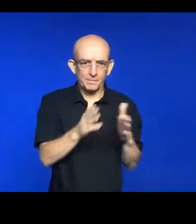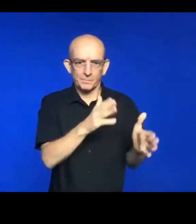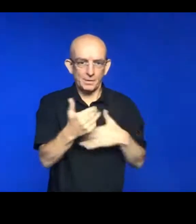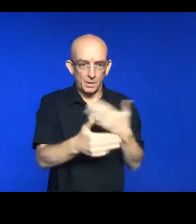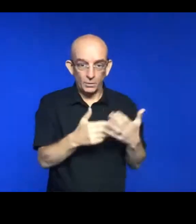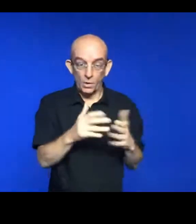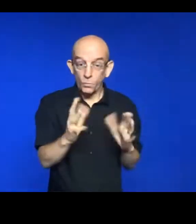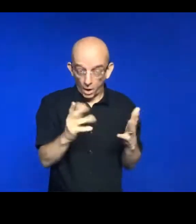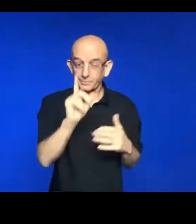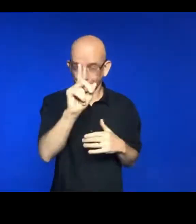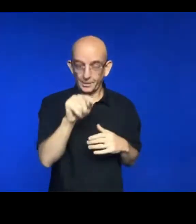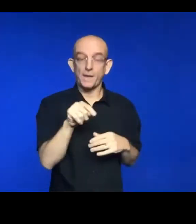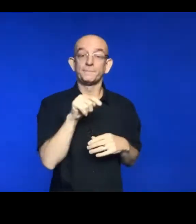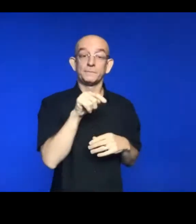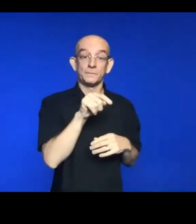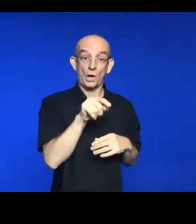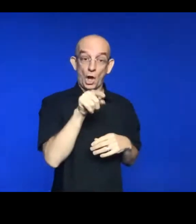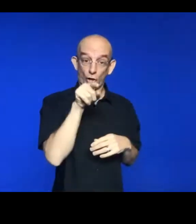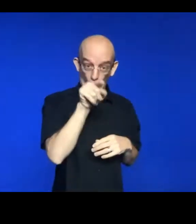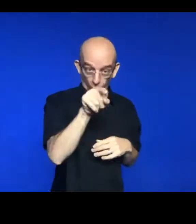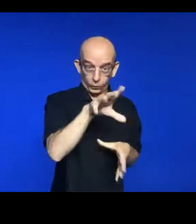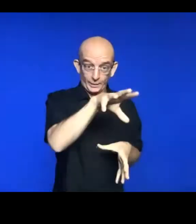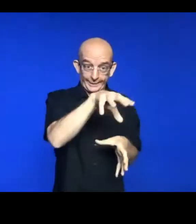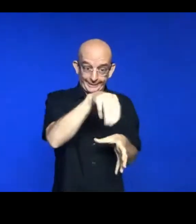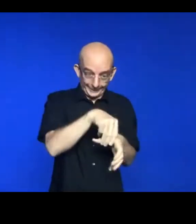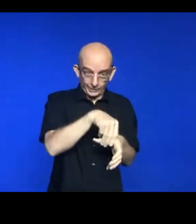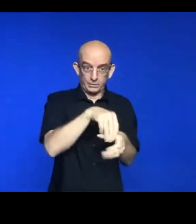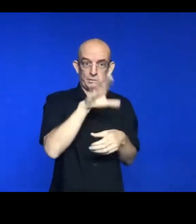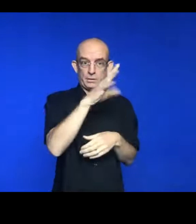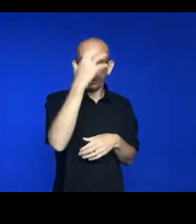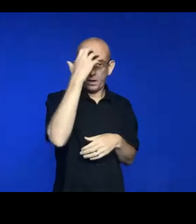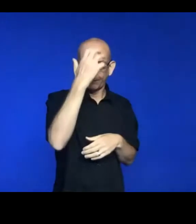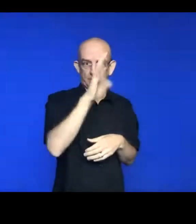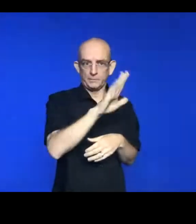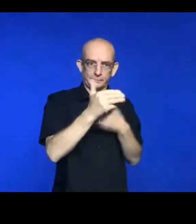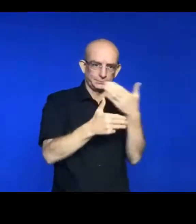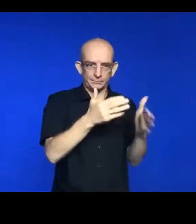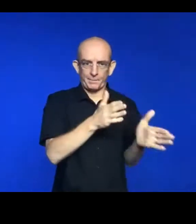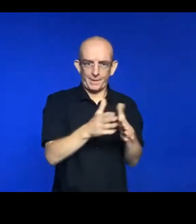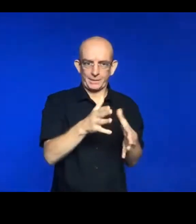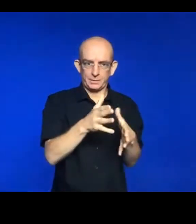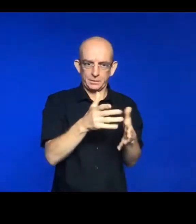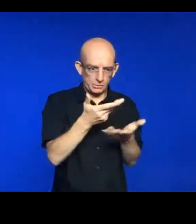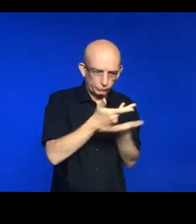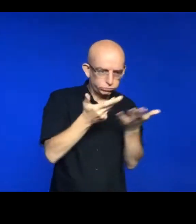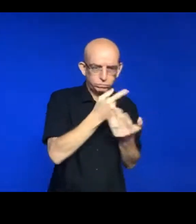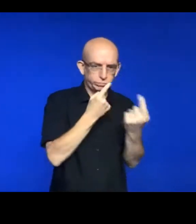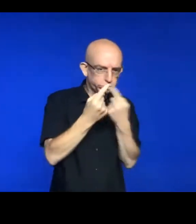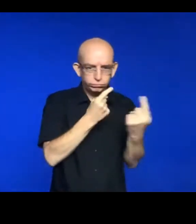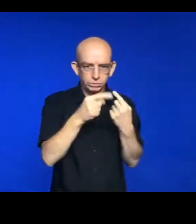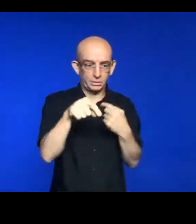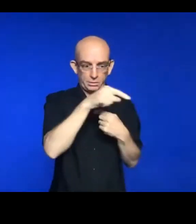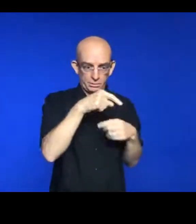will, or if persons with disabilities and disabilities included in this whole government approach planning the